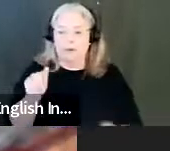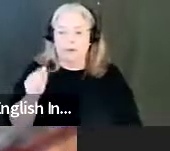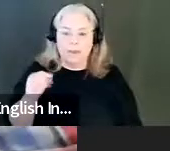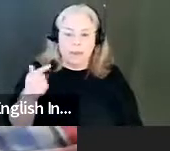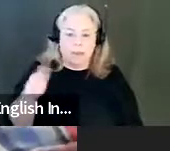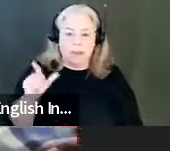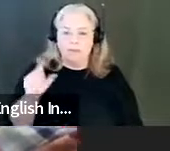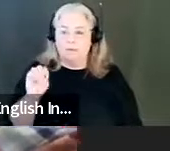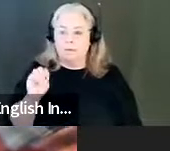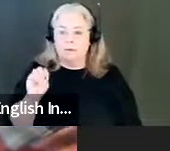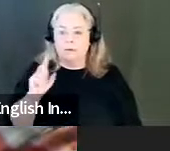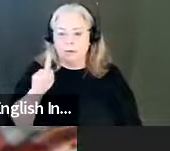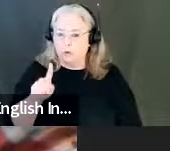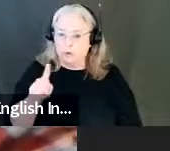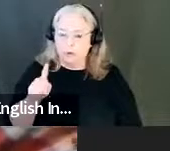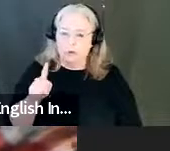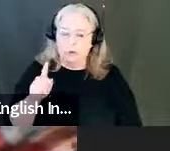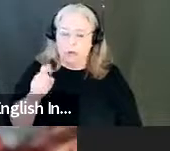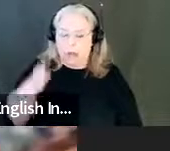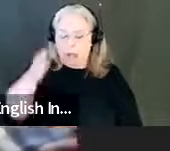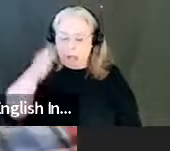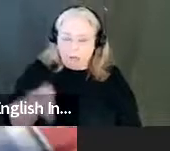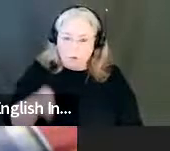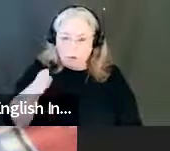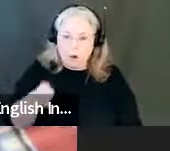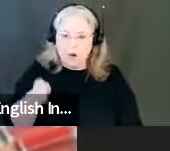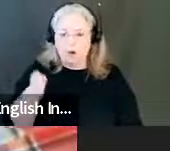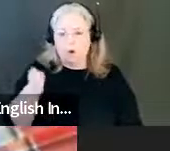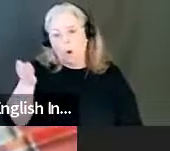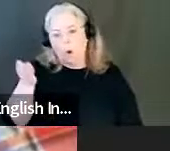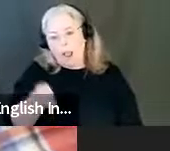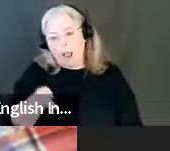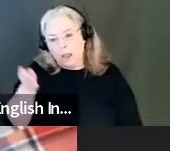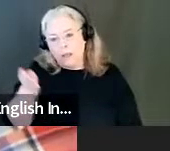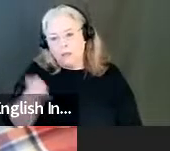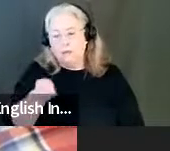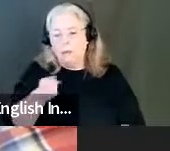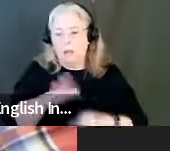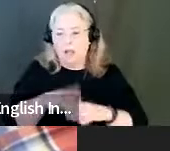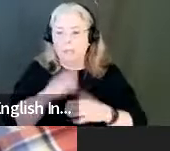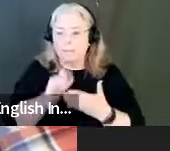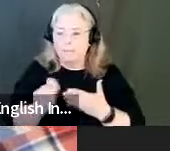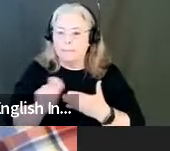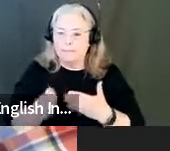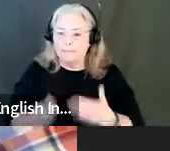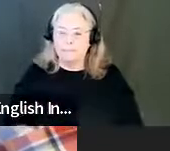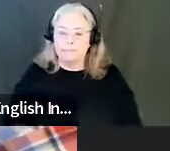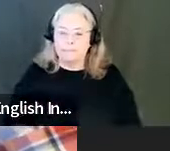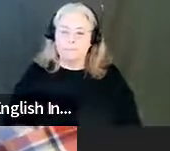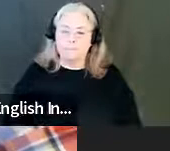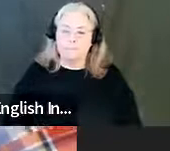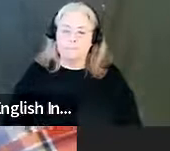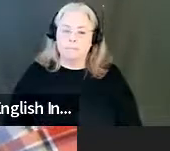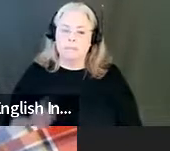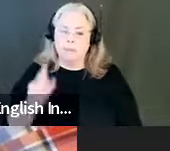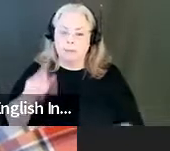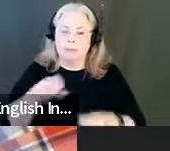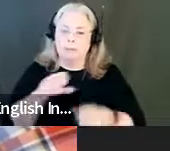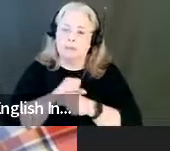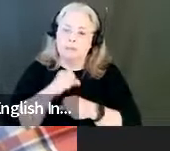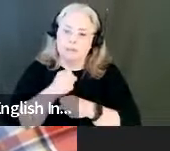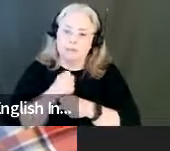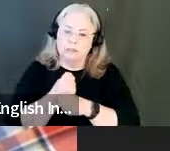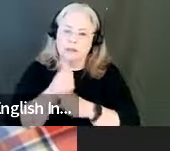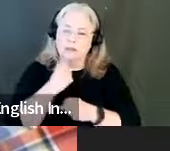to hold the pen very upright or put some angle on the pen, which can change sort of